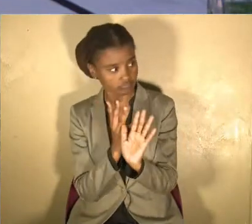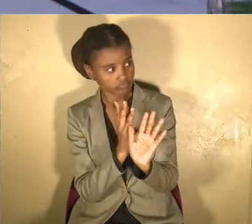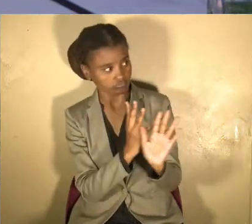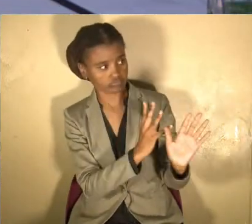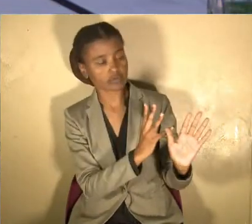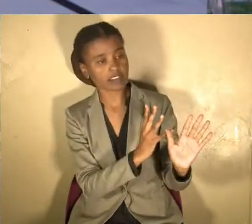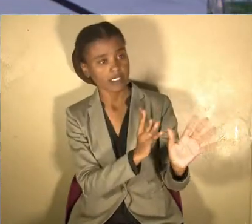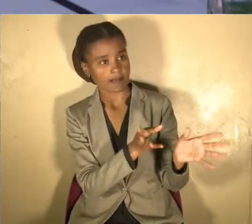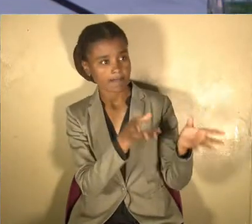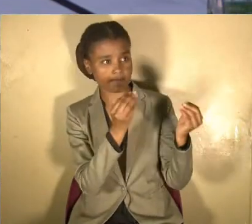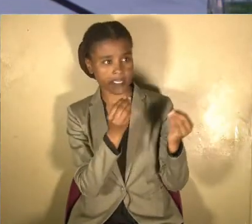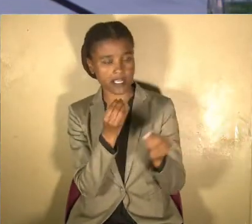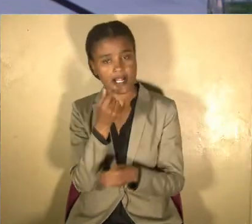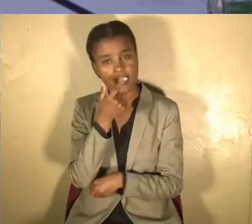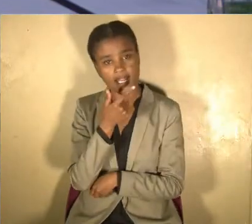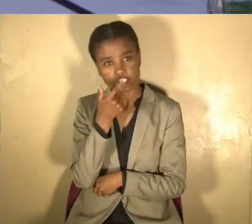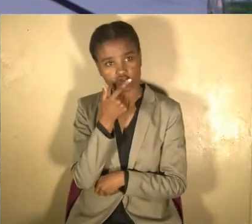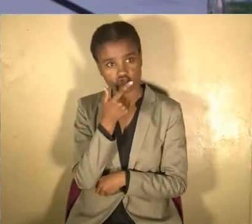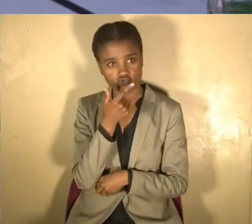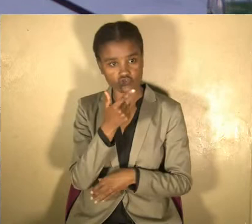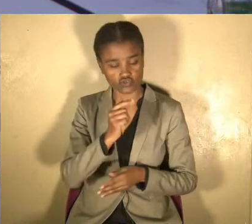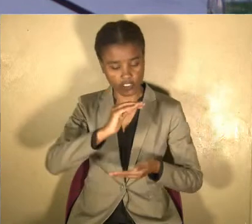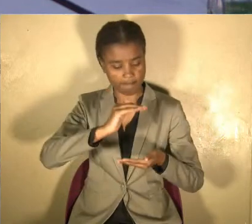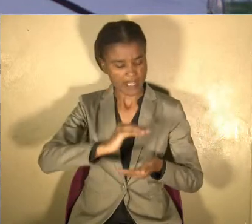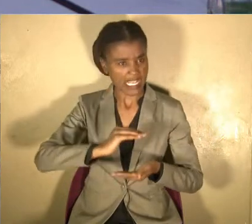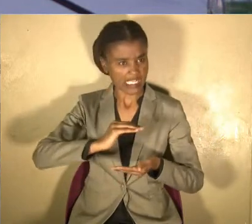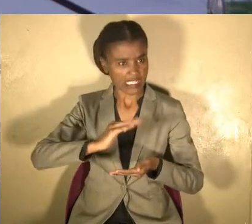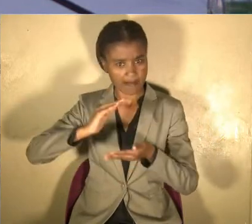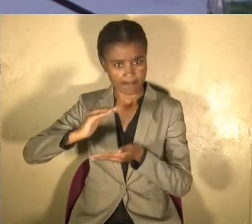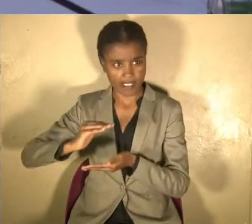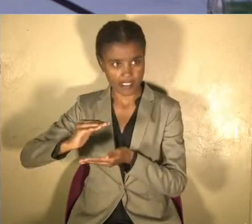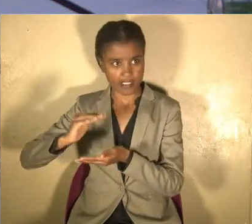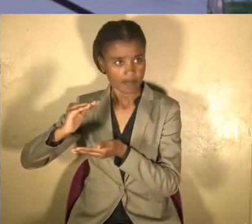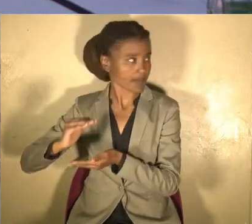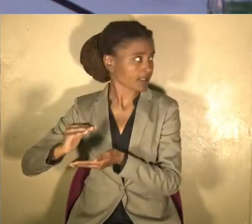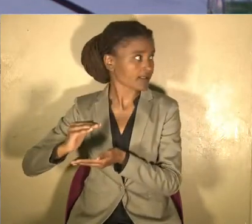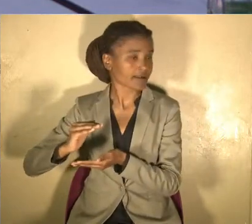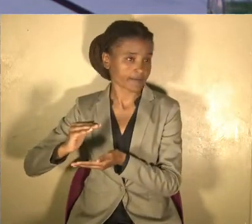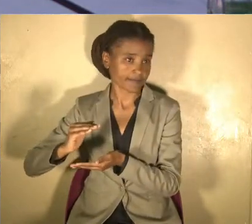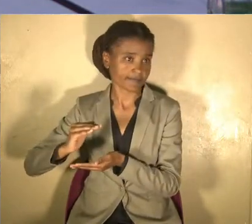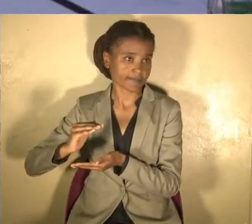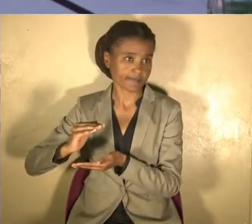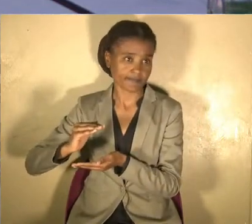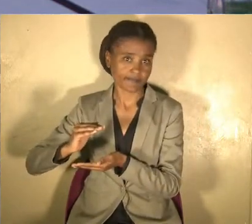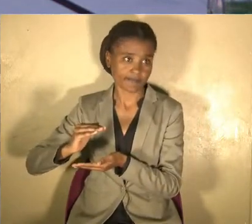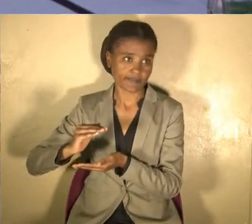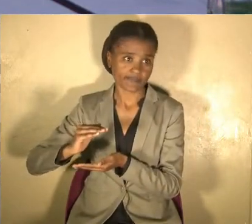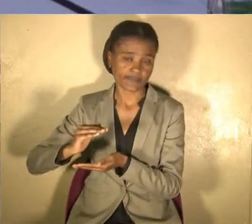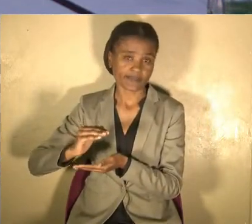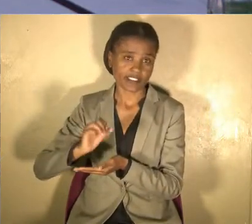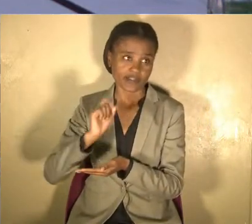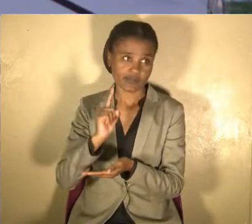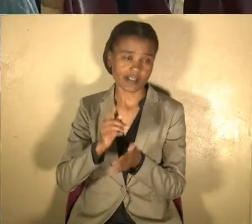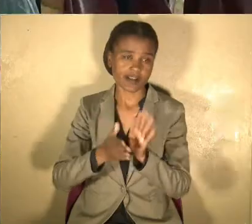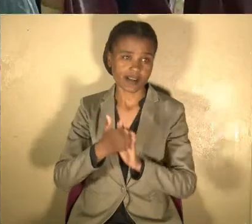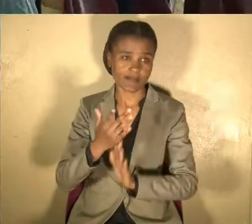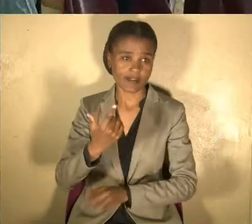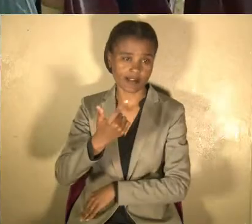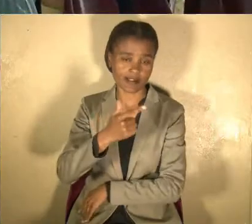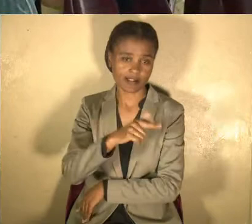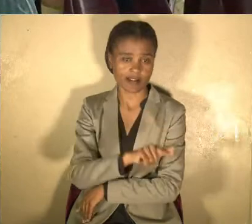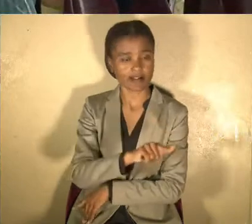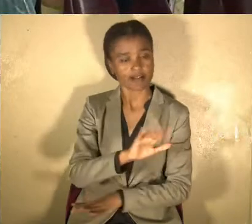receive your lunch packages. It's a mailing code, so thank you very much.